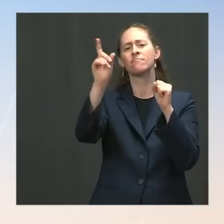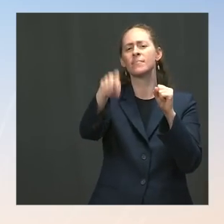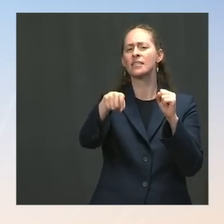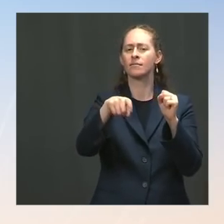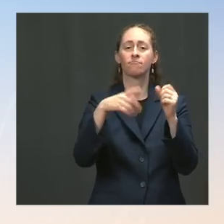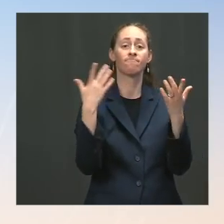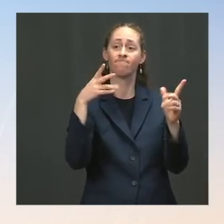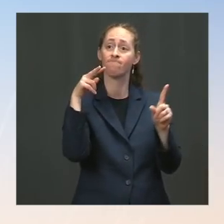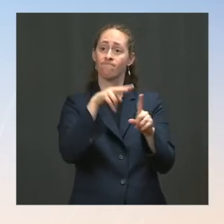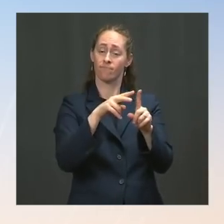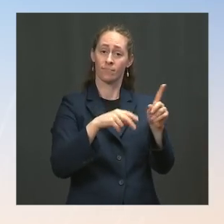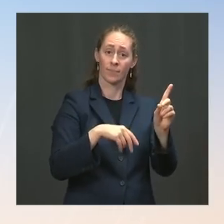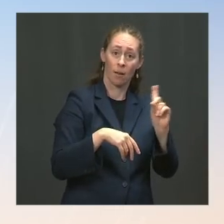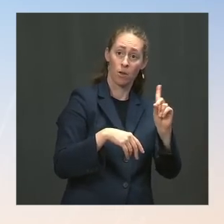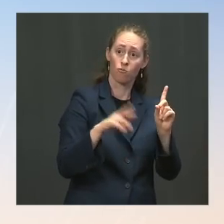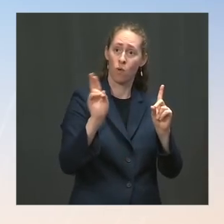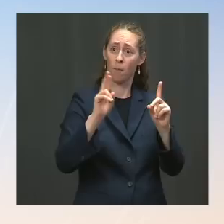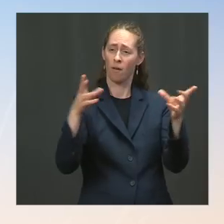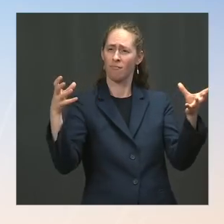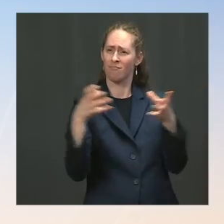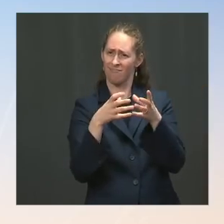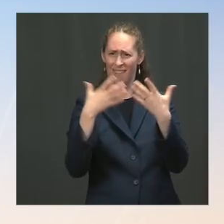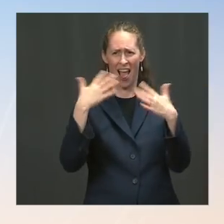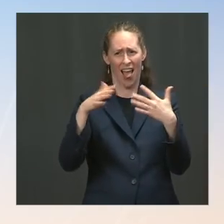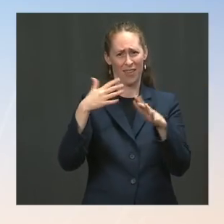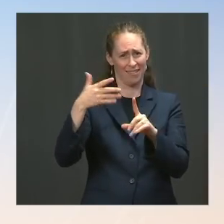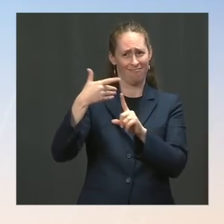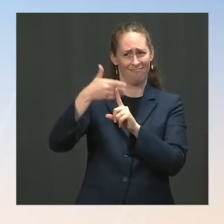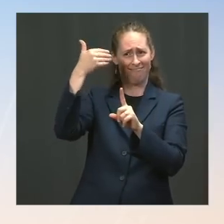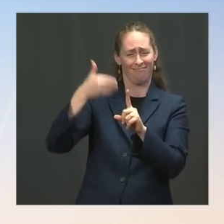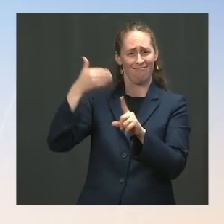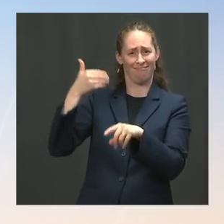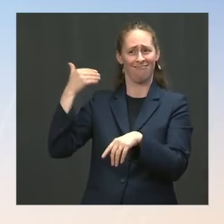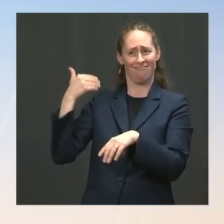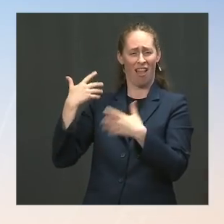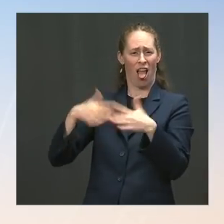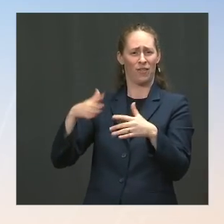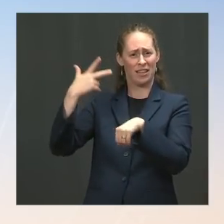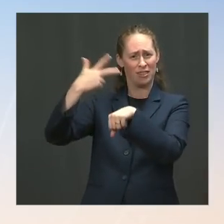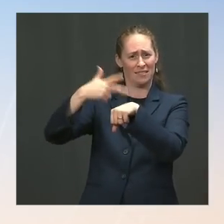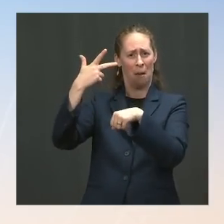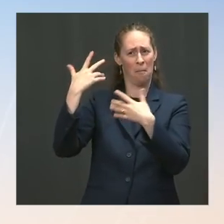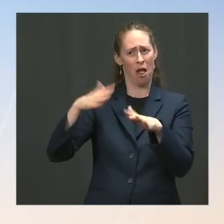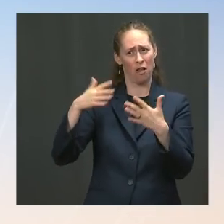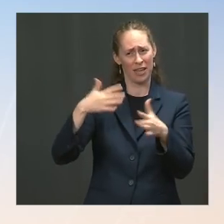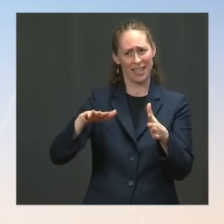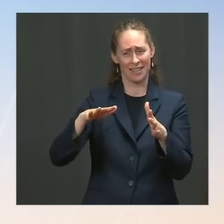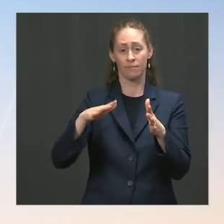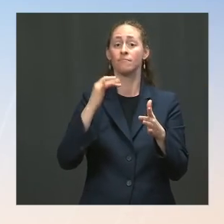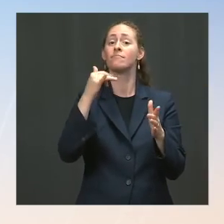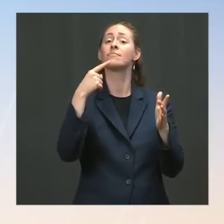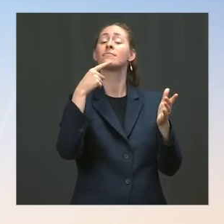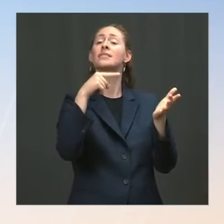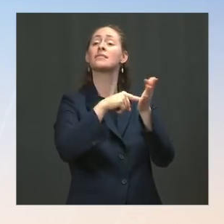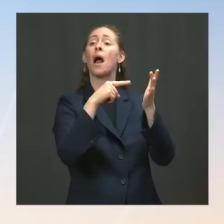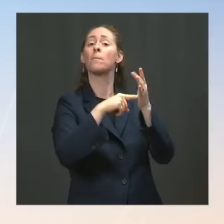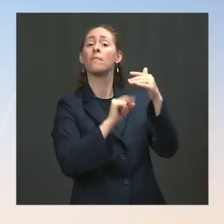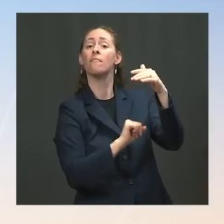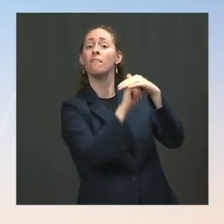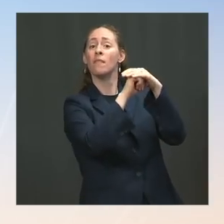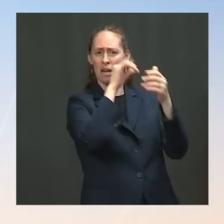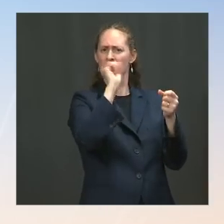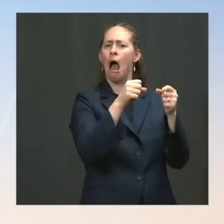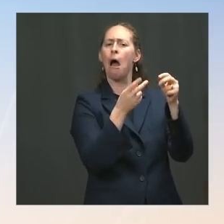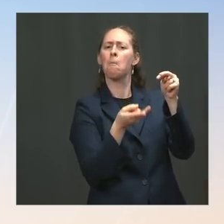to raise the debt ceiling, something that they did even in the wake of the former president putting in place a $2 trillion